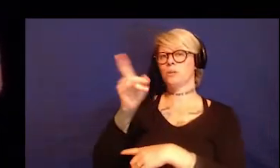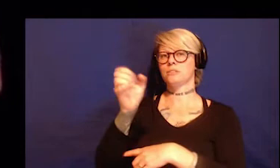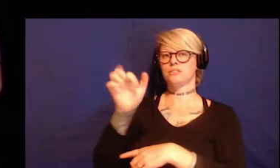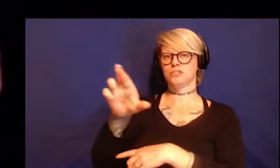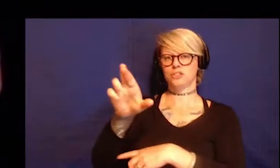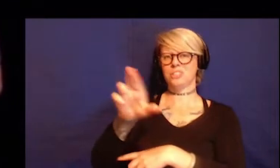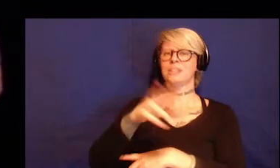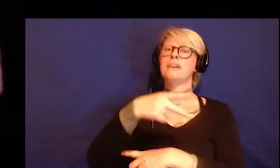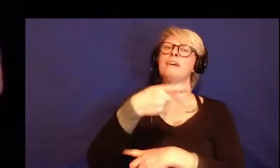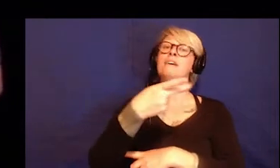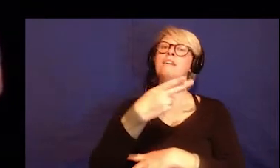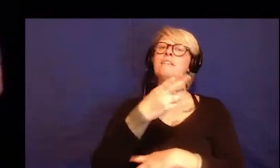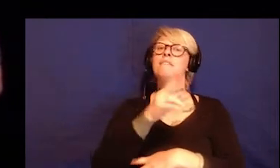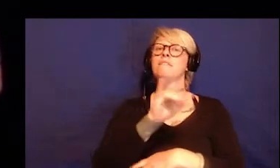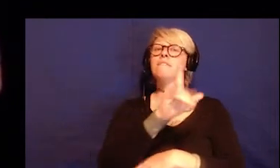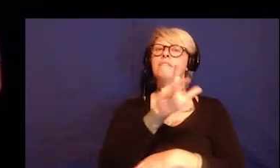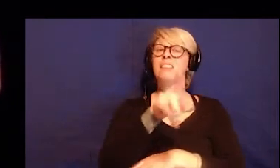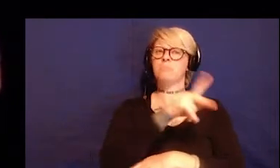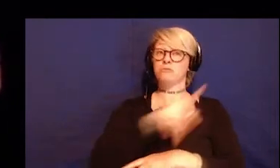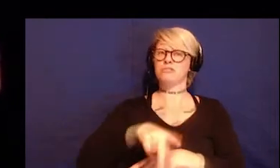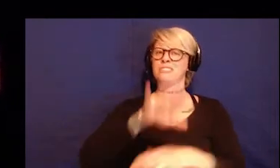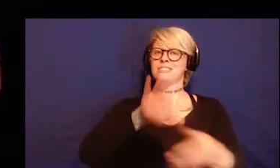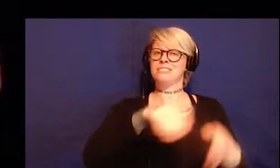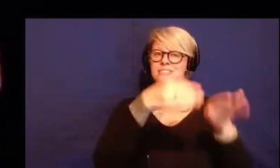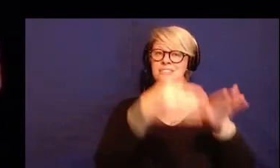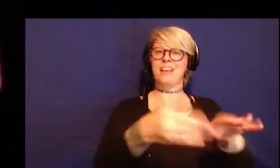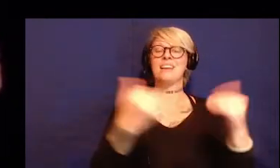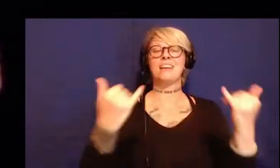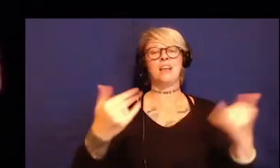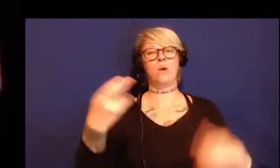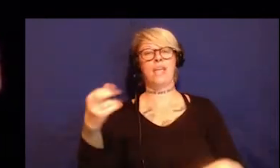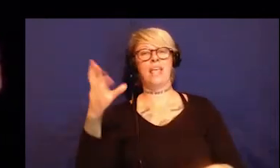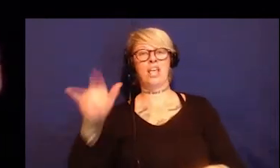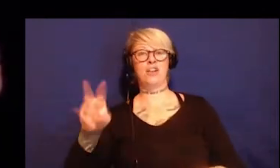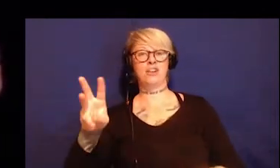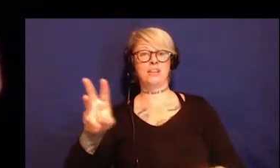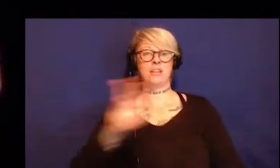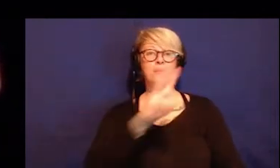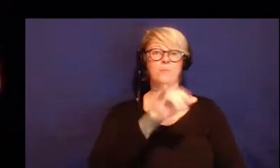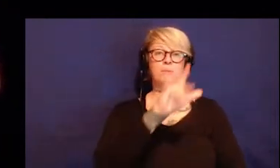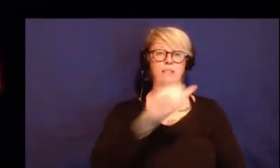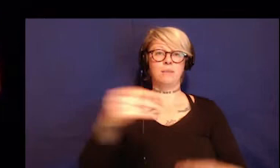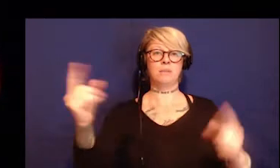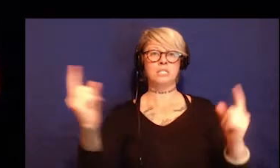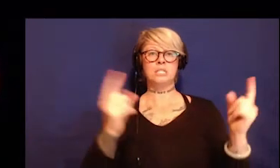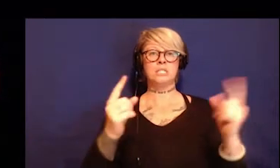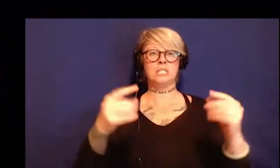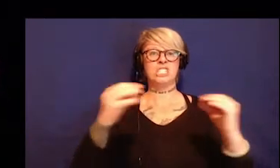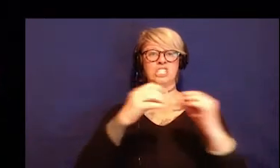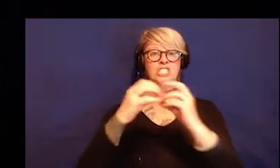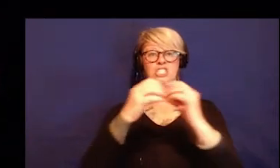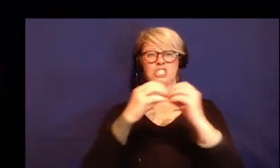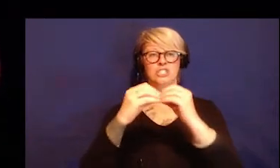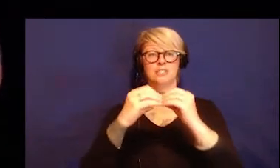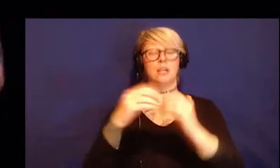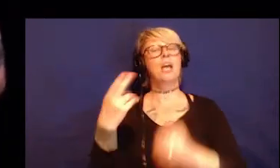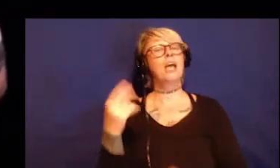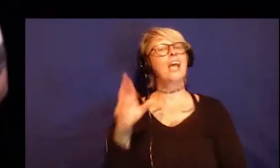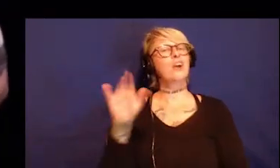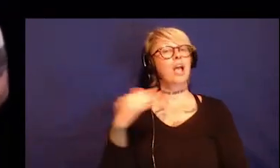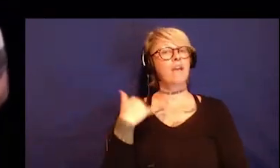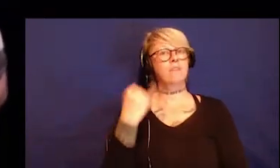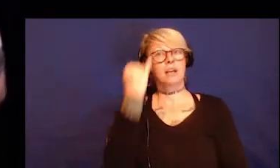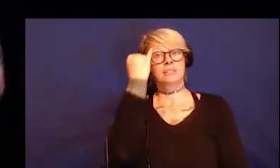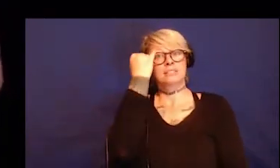Harry has come home, and Harry and William can't stop fighting. But Harry's got a radical solution to make it all better in this